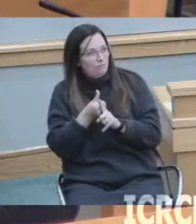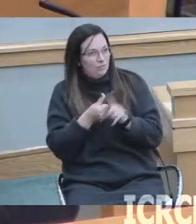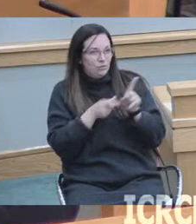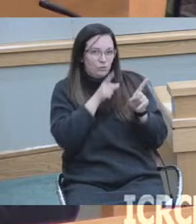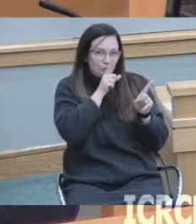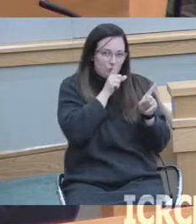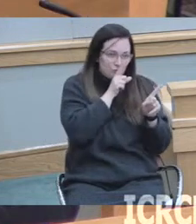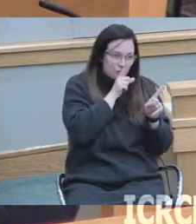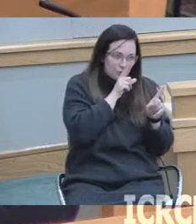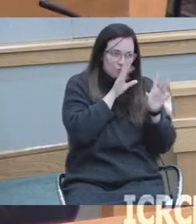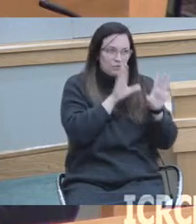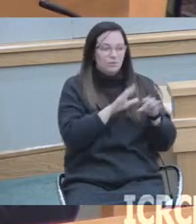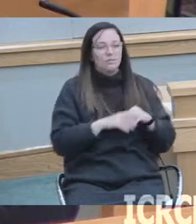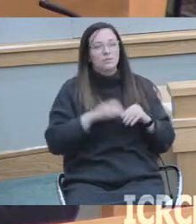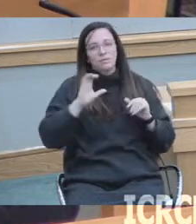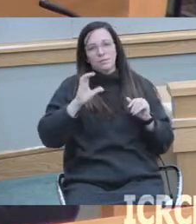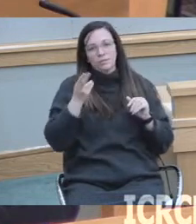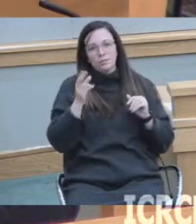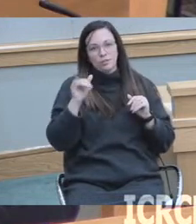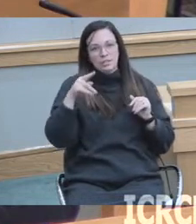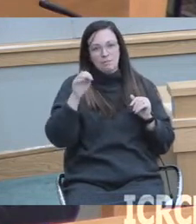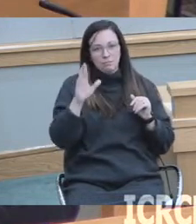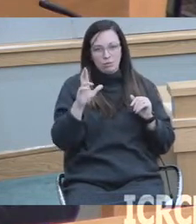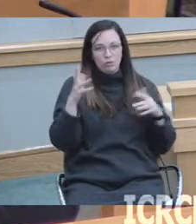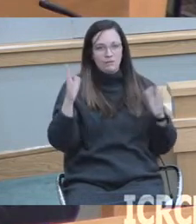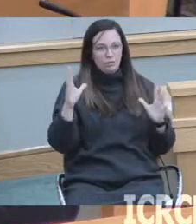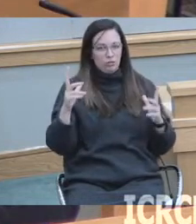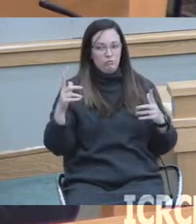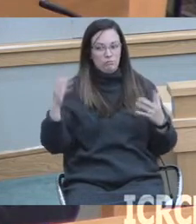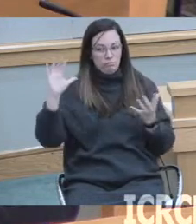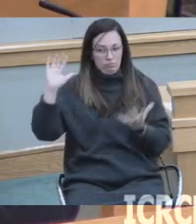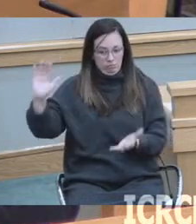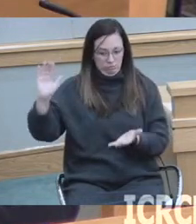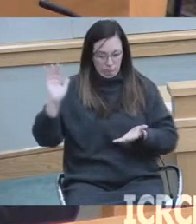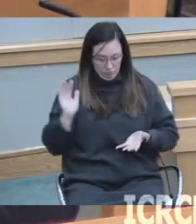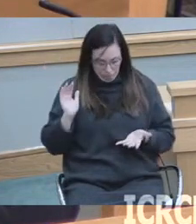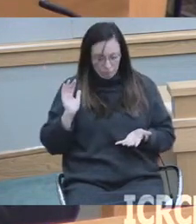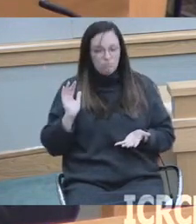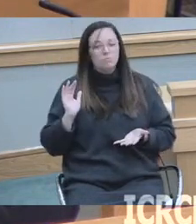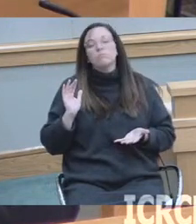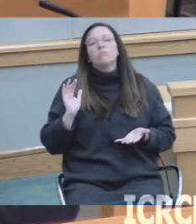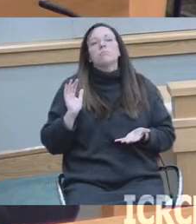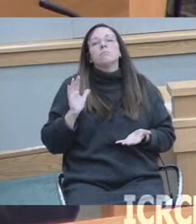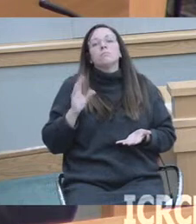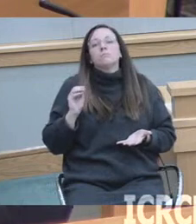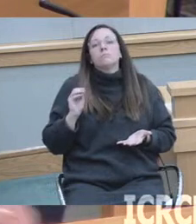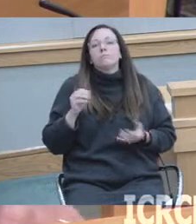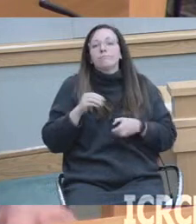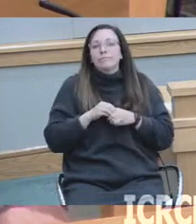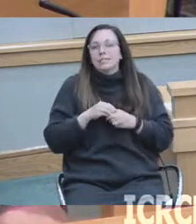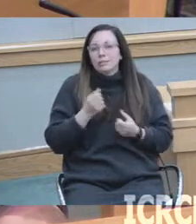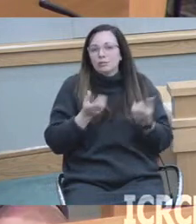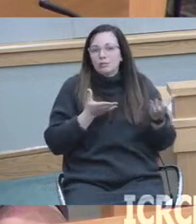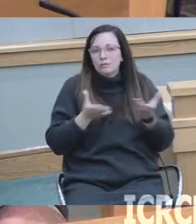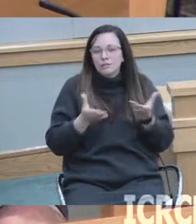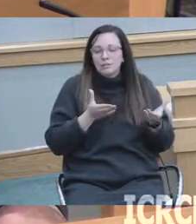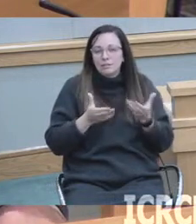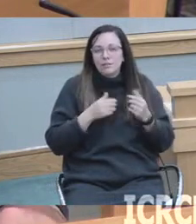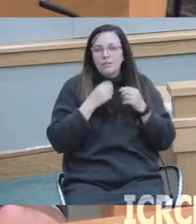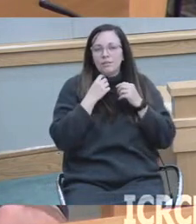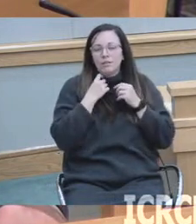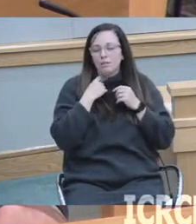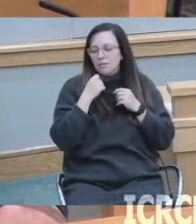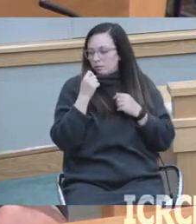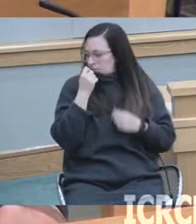The chipper has finally been received and is in current service, so we've been waiting for that for